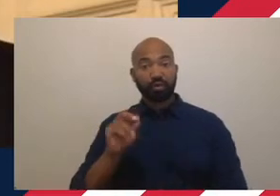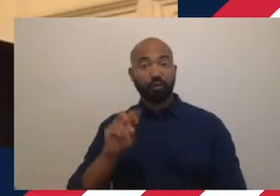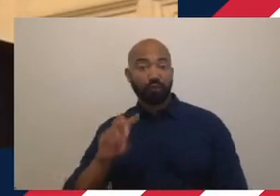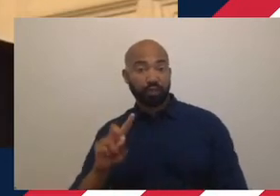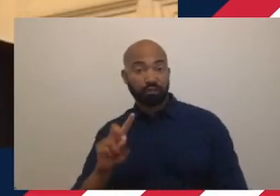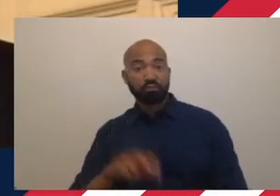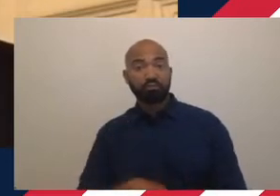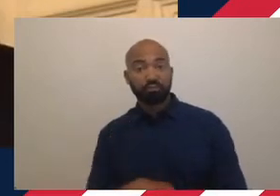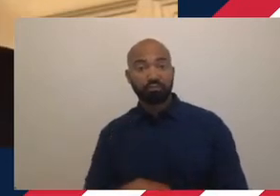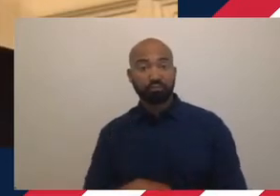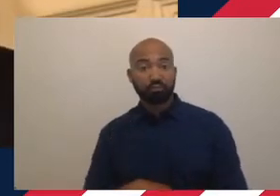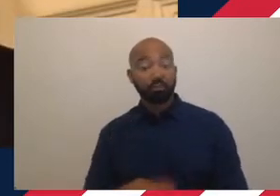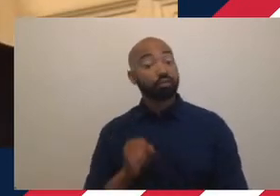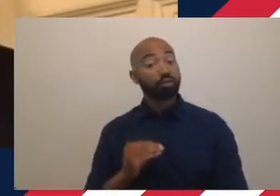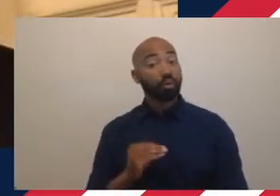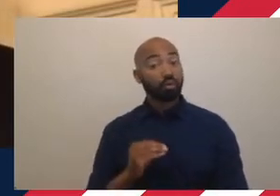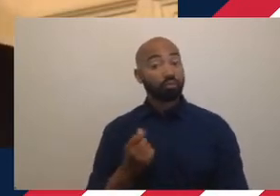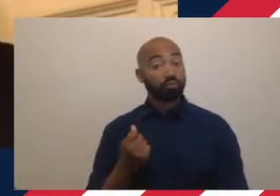60%,